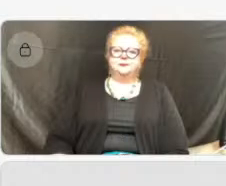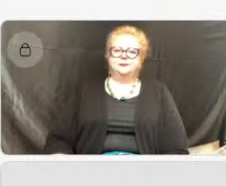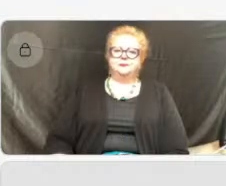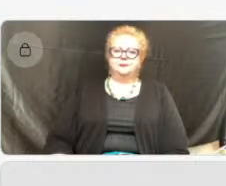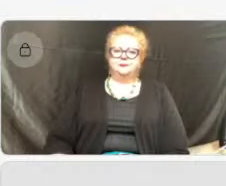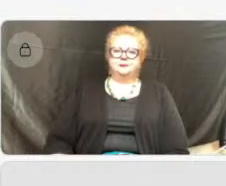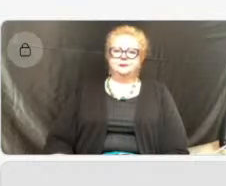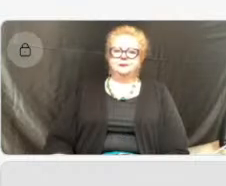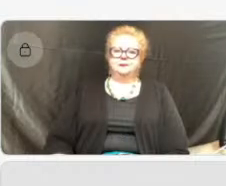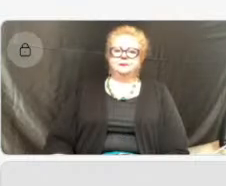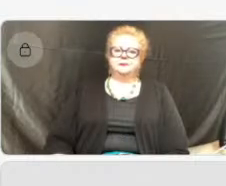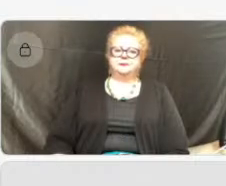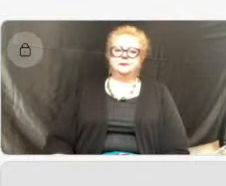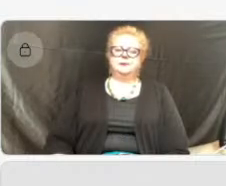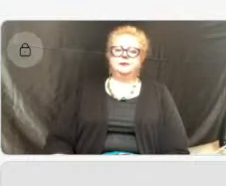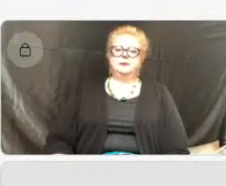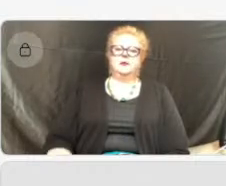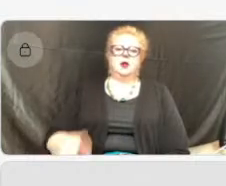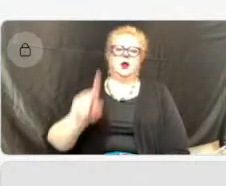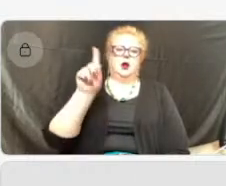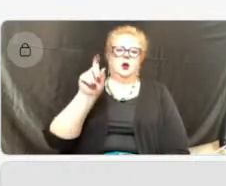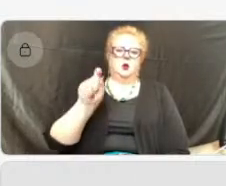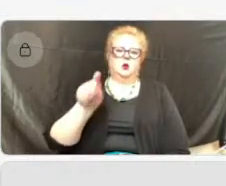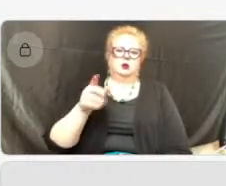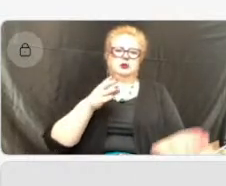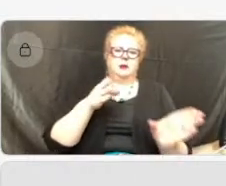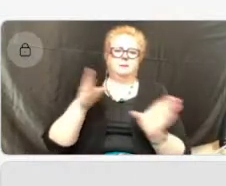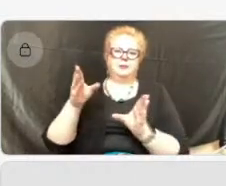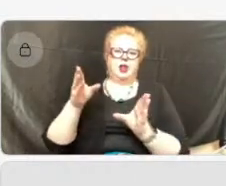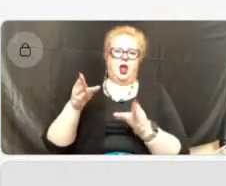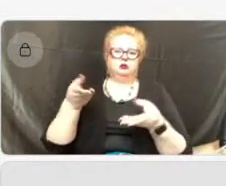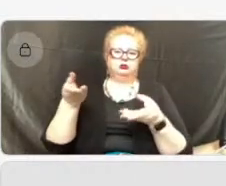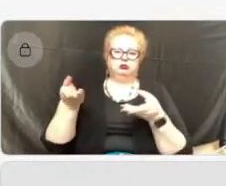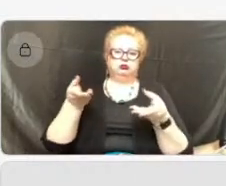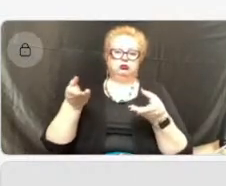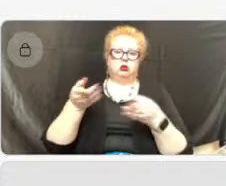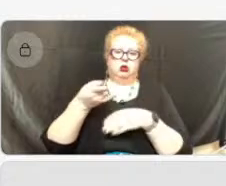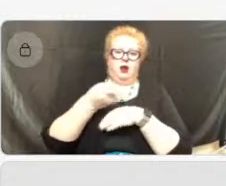And we have a question, are they planning on serving alcoholic beverages?